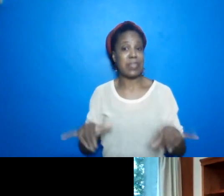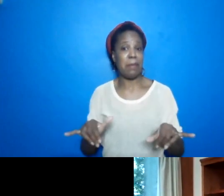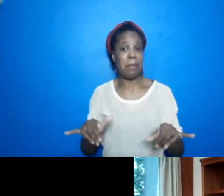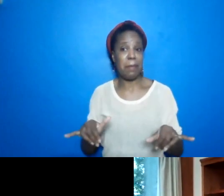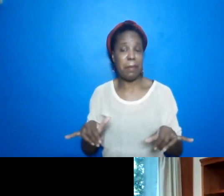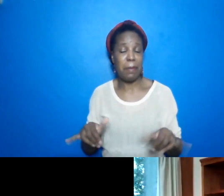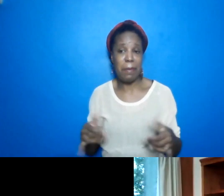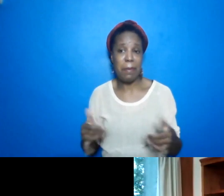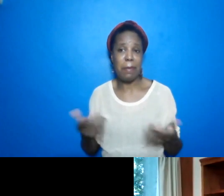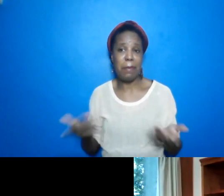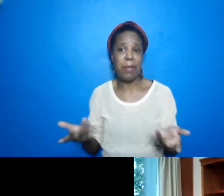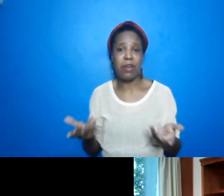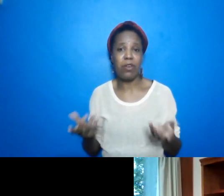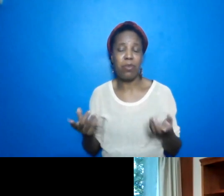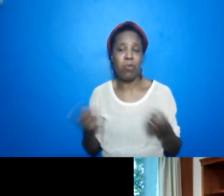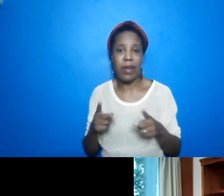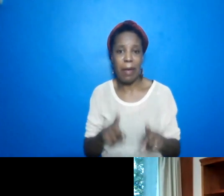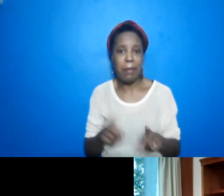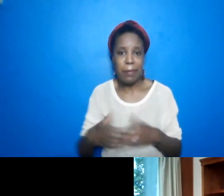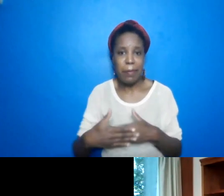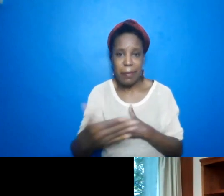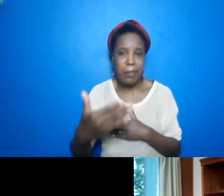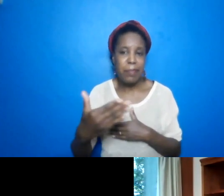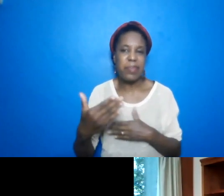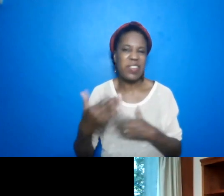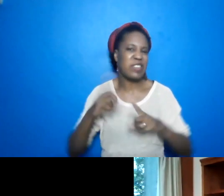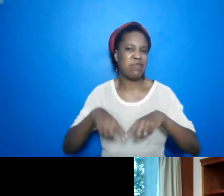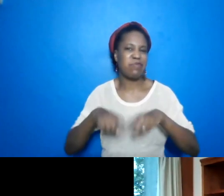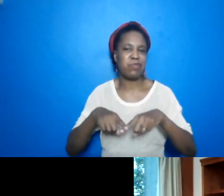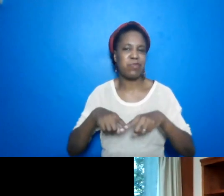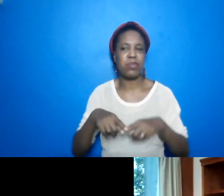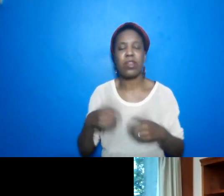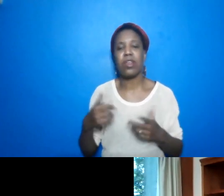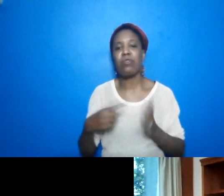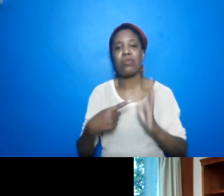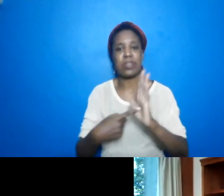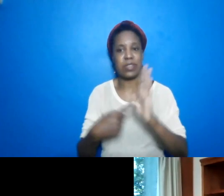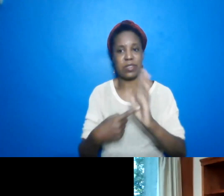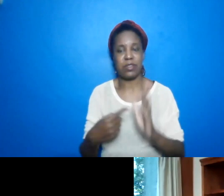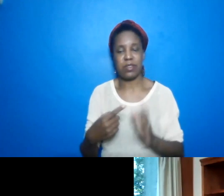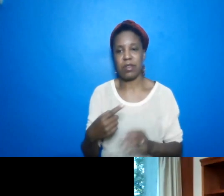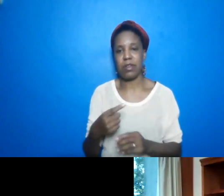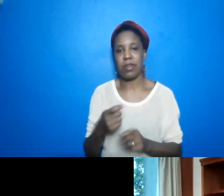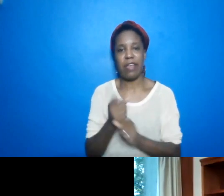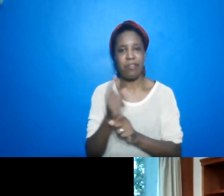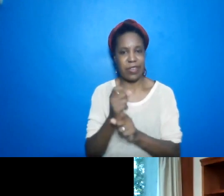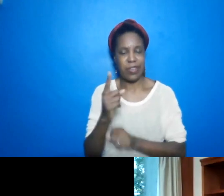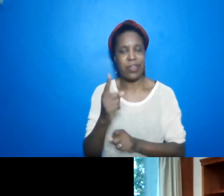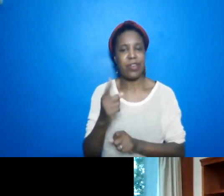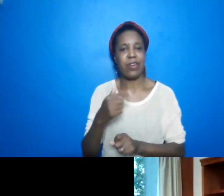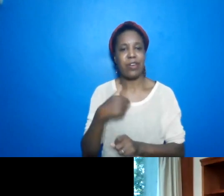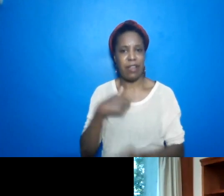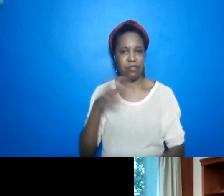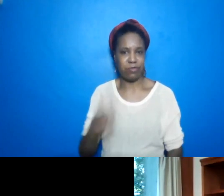spend time every year in India, in the Asia Plateau. And so I